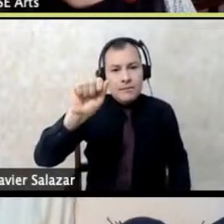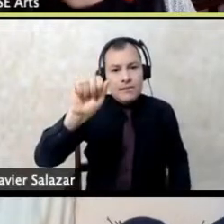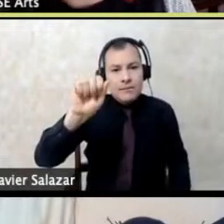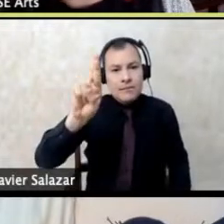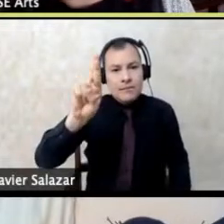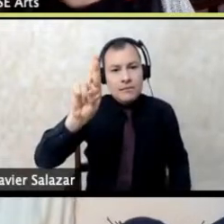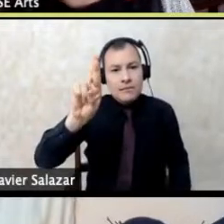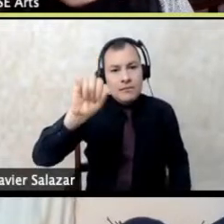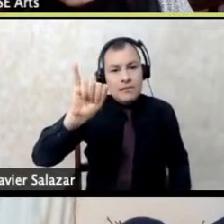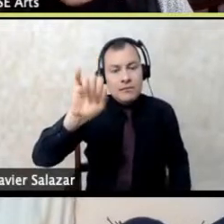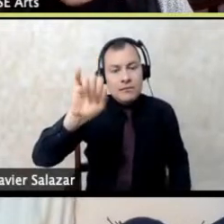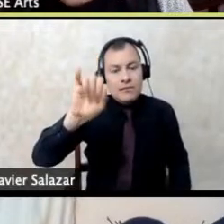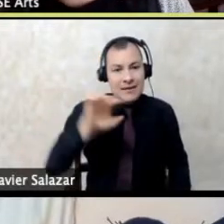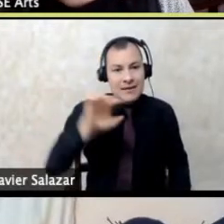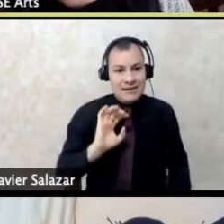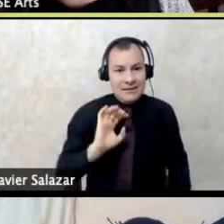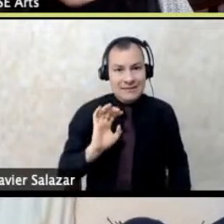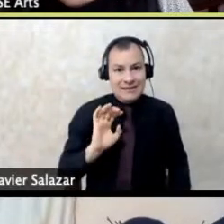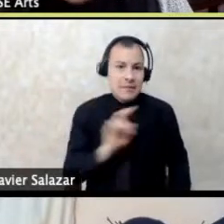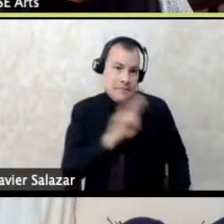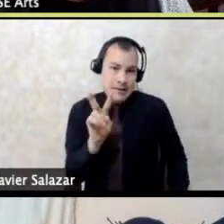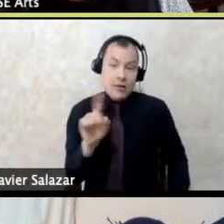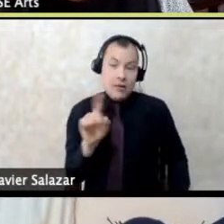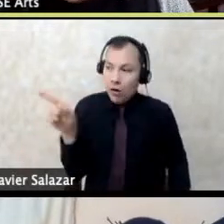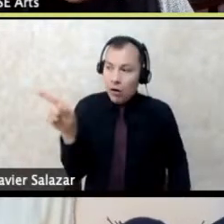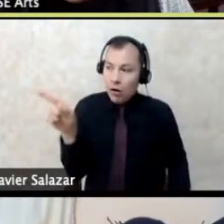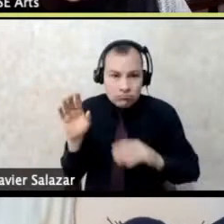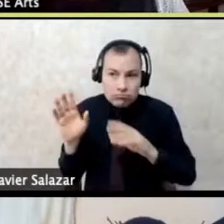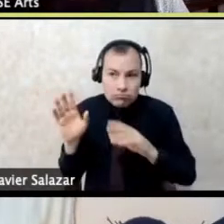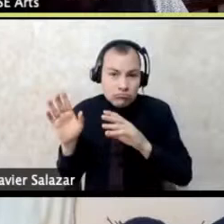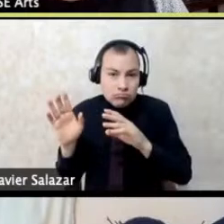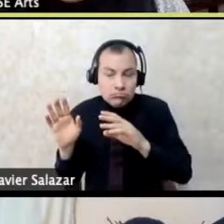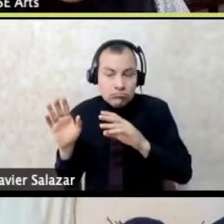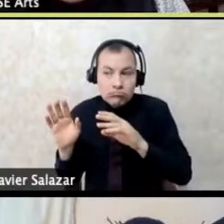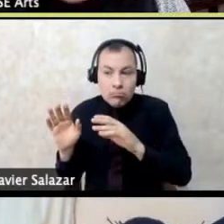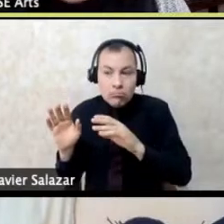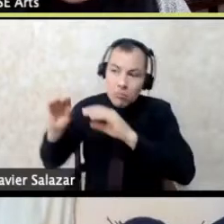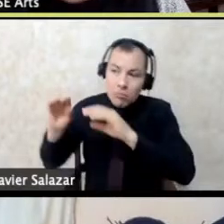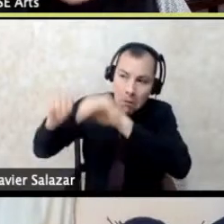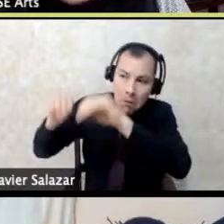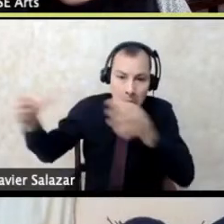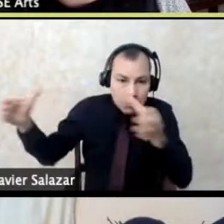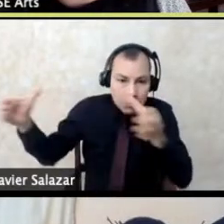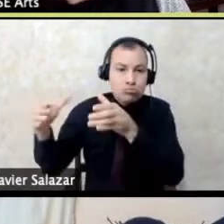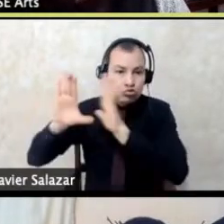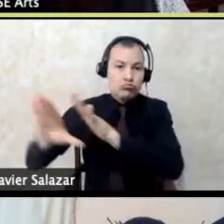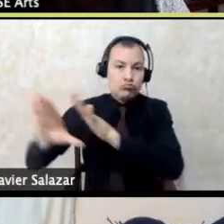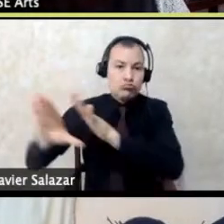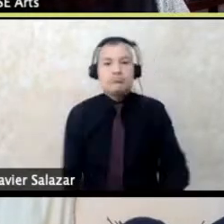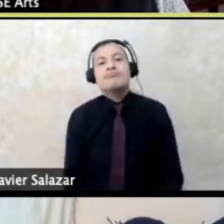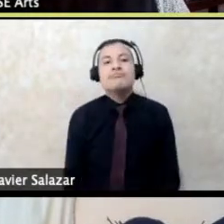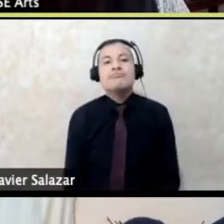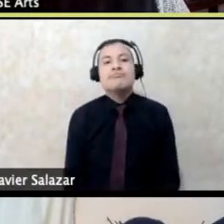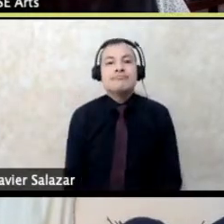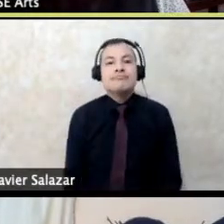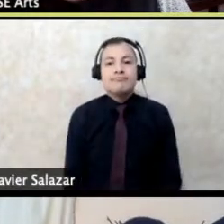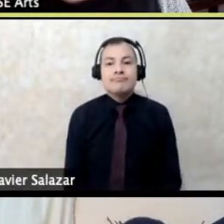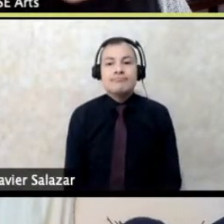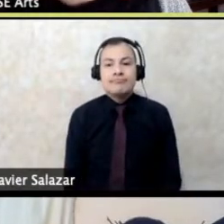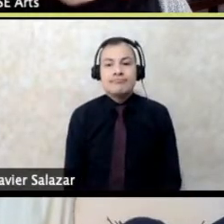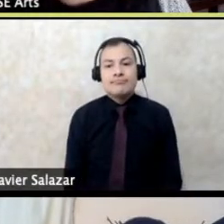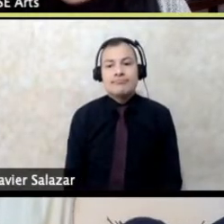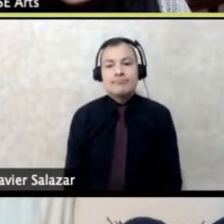of a musical organization named Crescendo. They are located